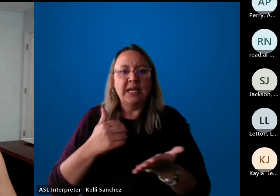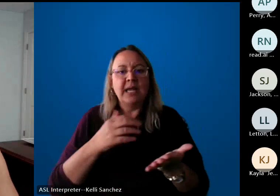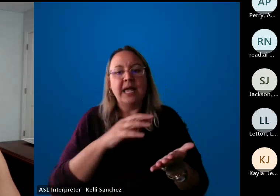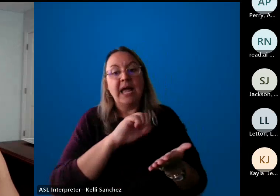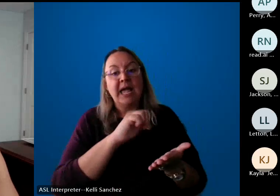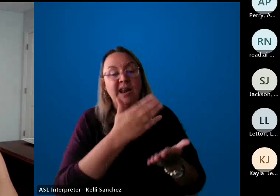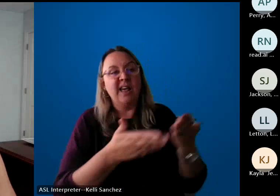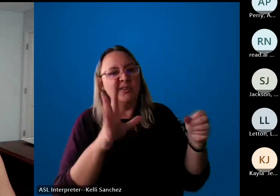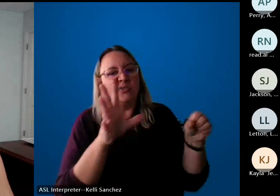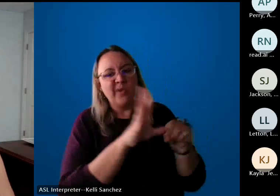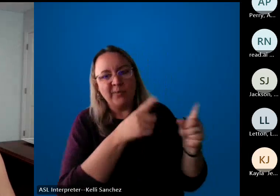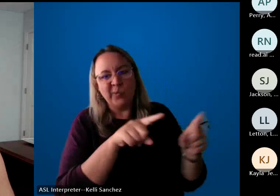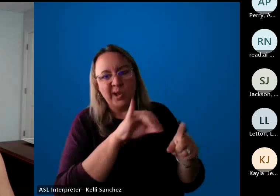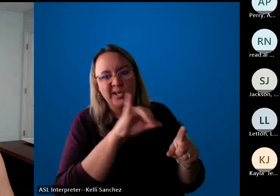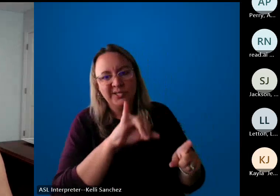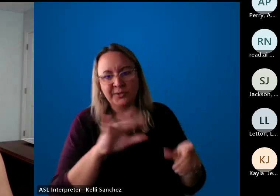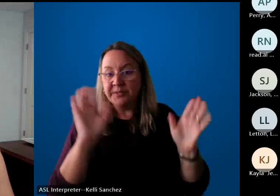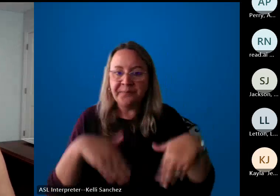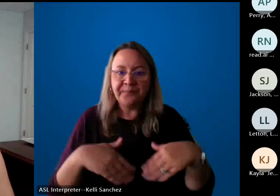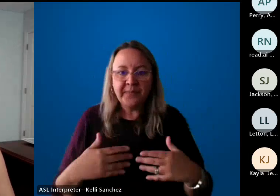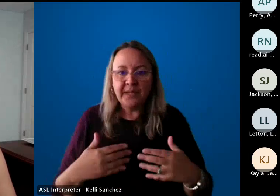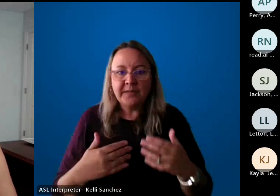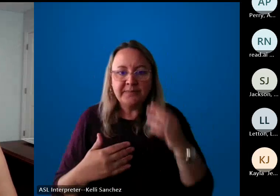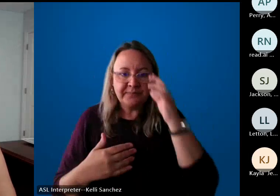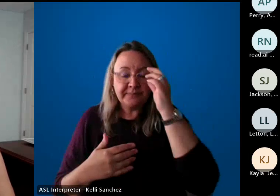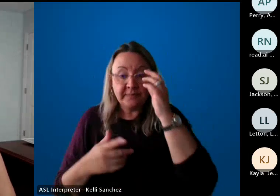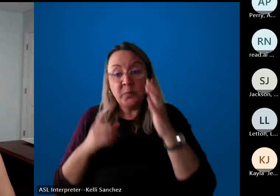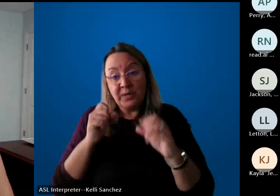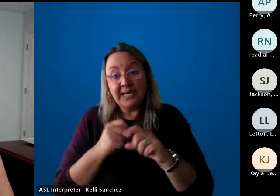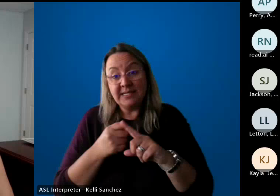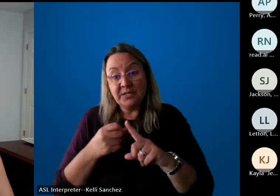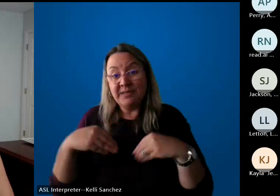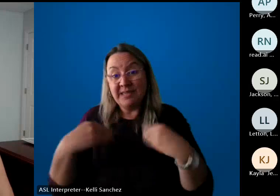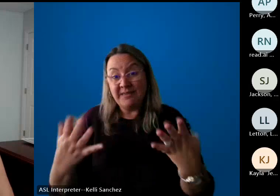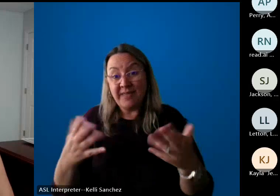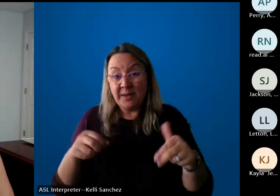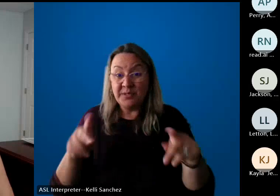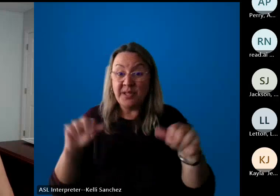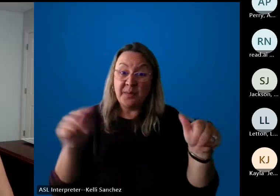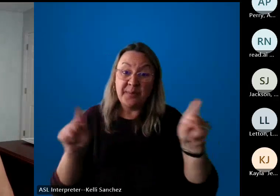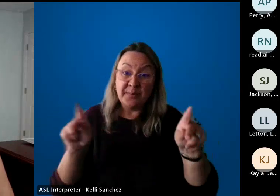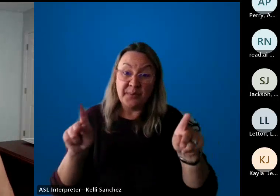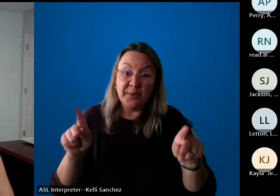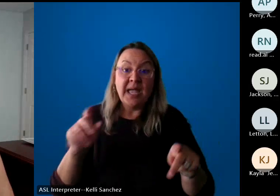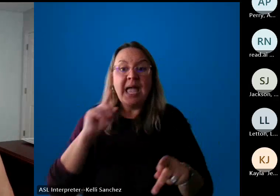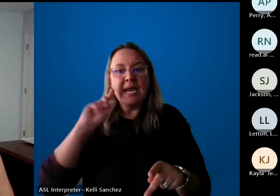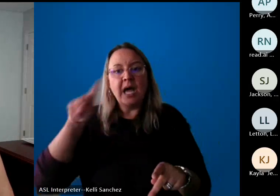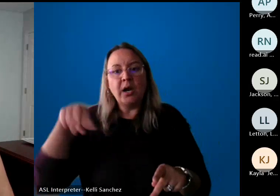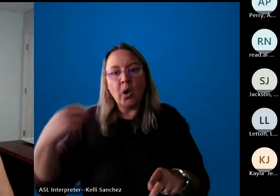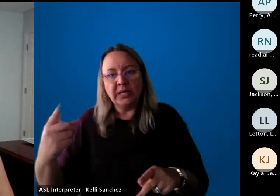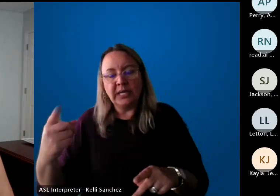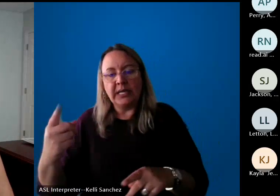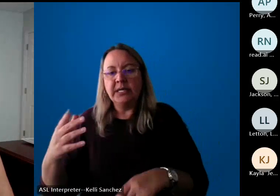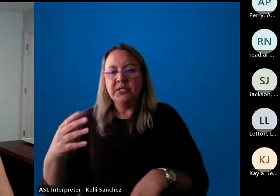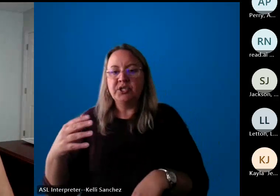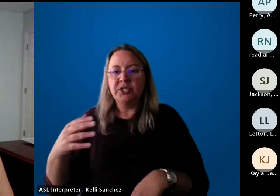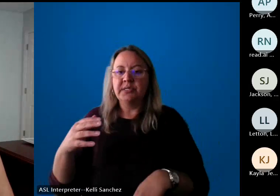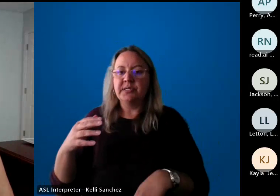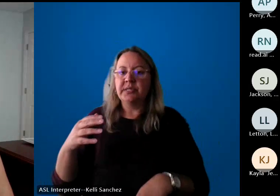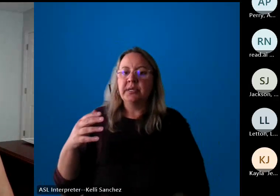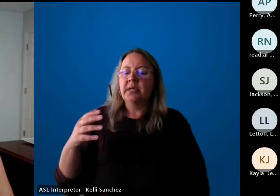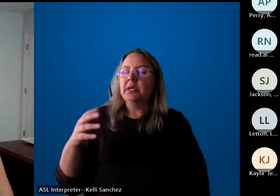anyway. So we need to extend that to other people and not just relegate them to the soft bigotry of low